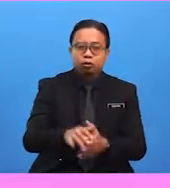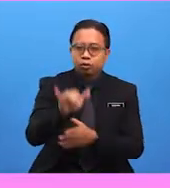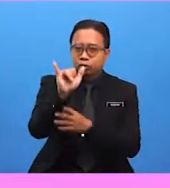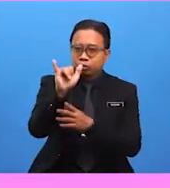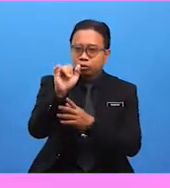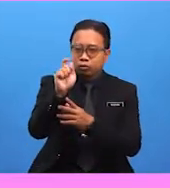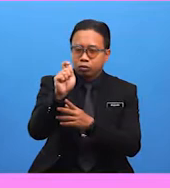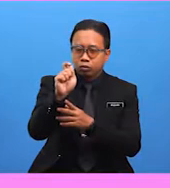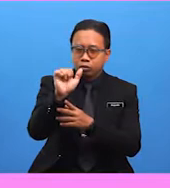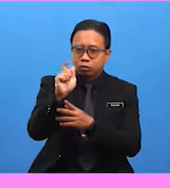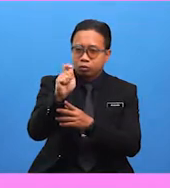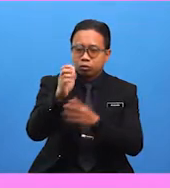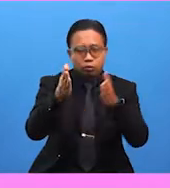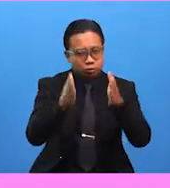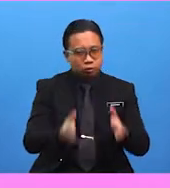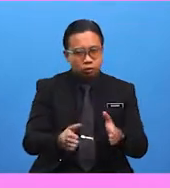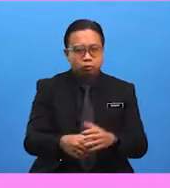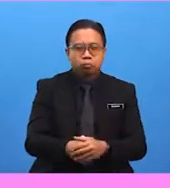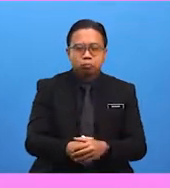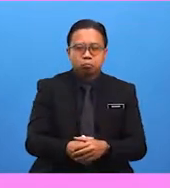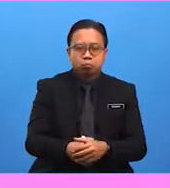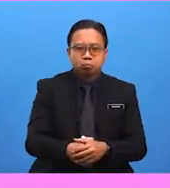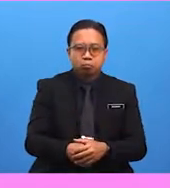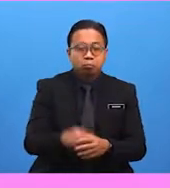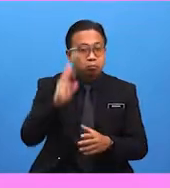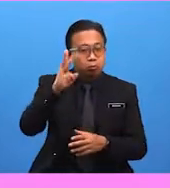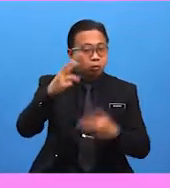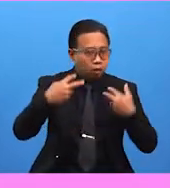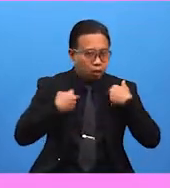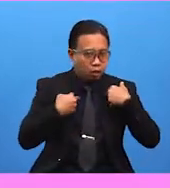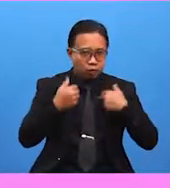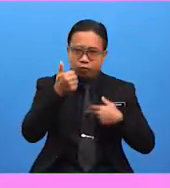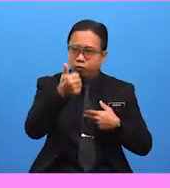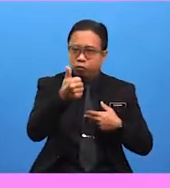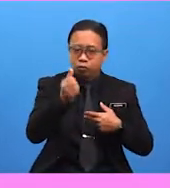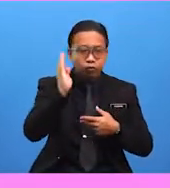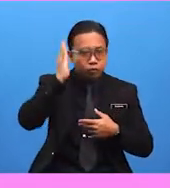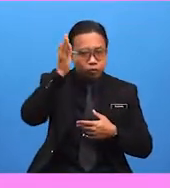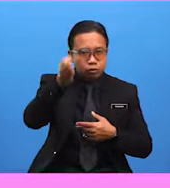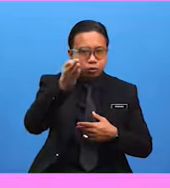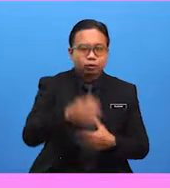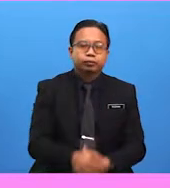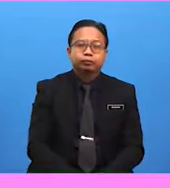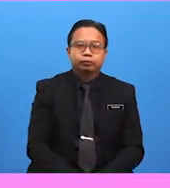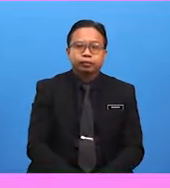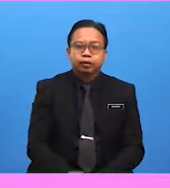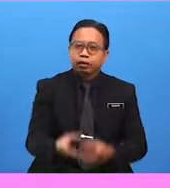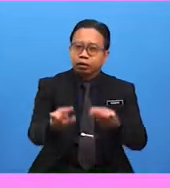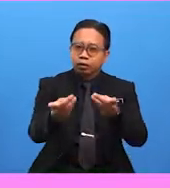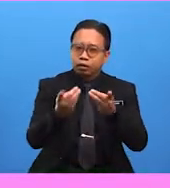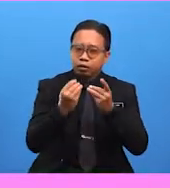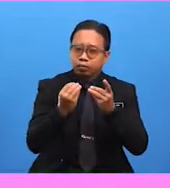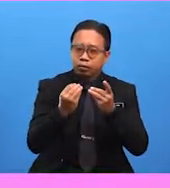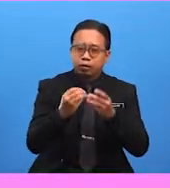YouTubers, content creators will have a good future as demand